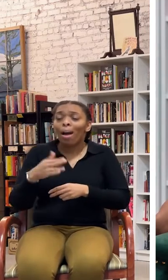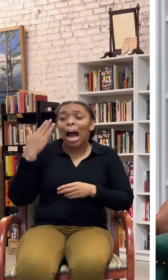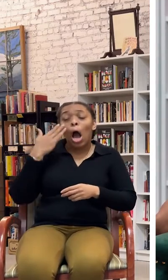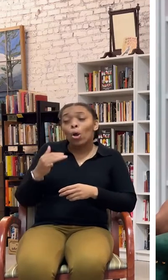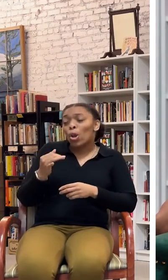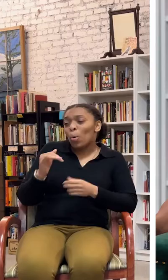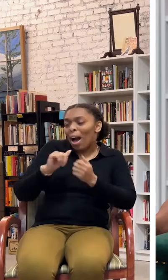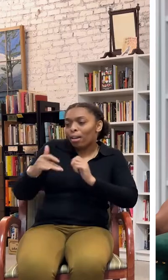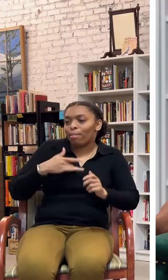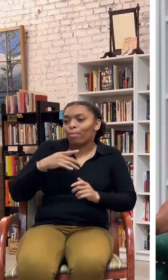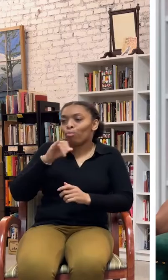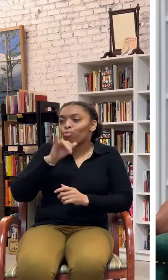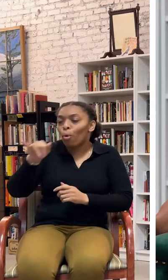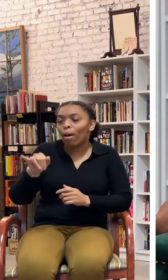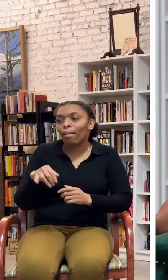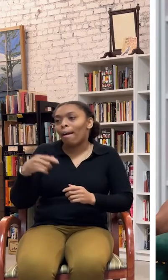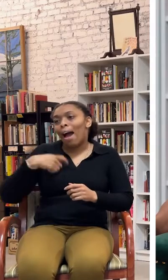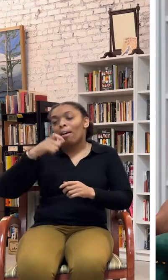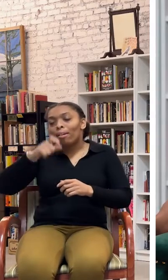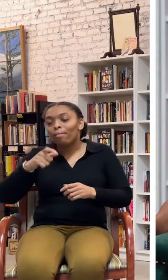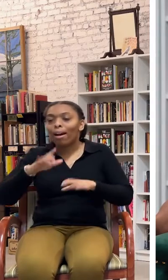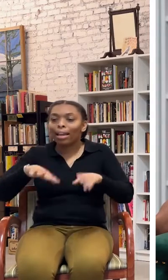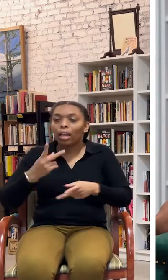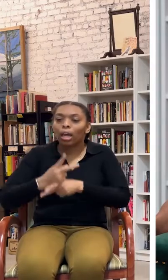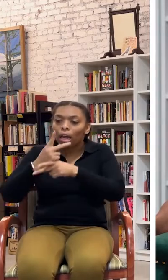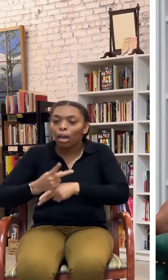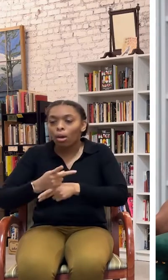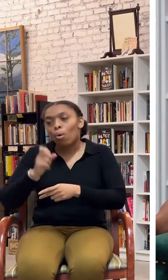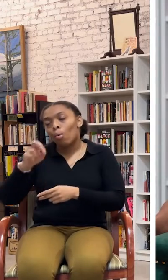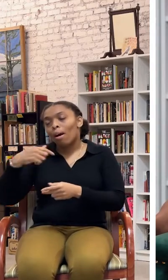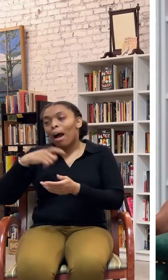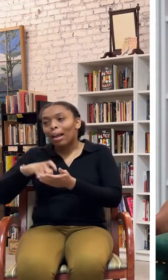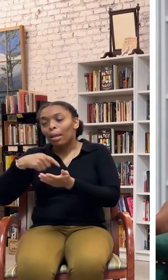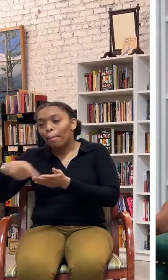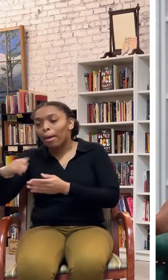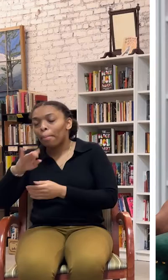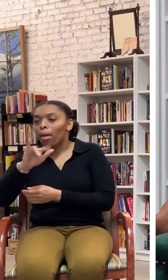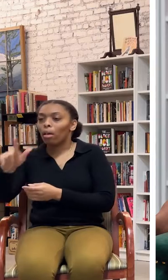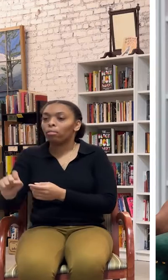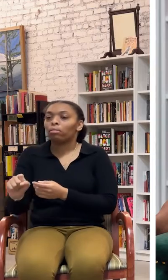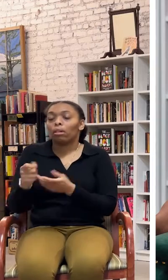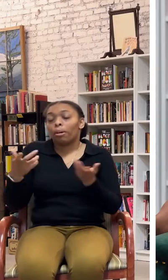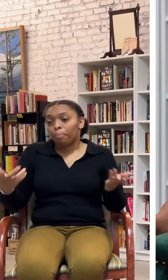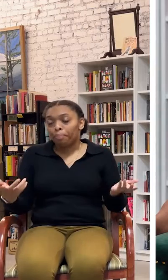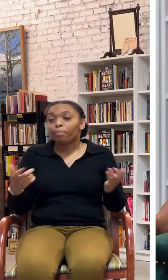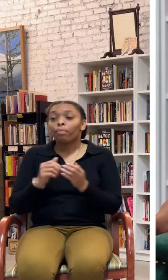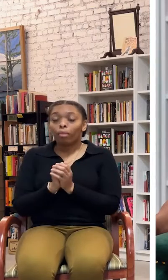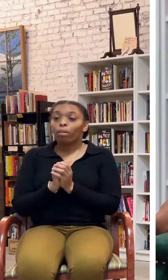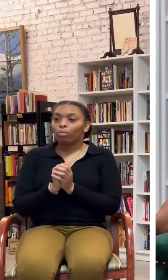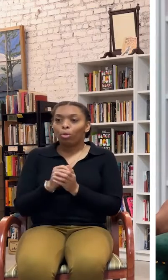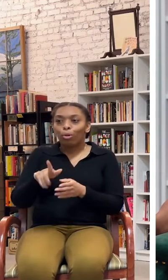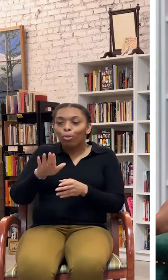bills to pay and I have to find a babysitter and blah, blah, blah. Like, there's real things that are happening. I'm just saying, like, you really